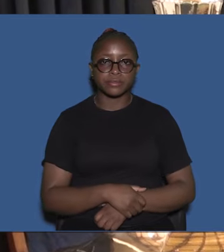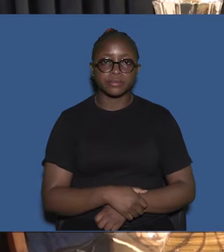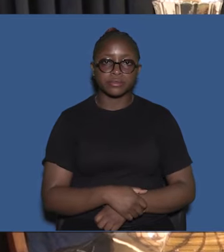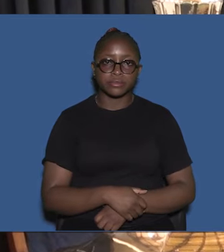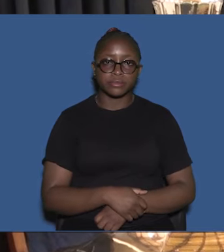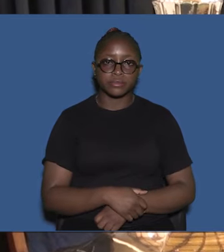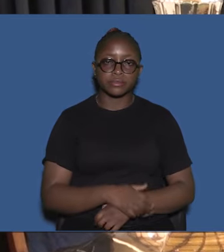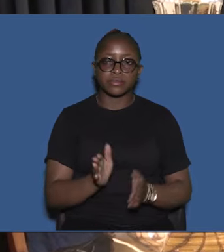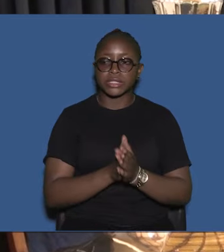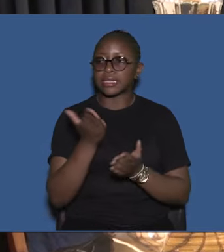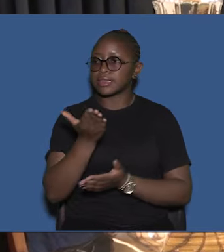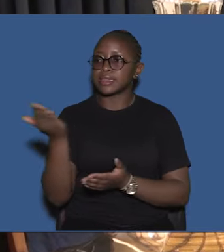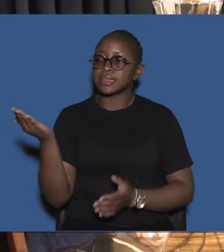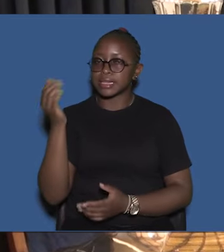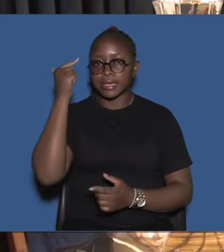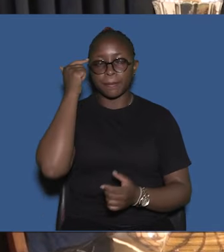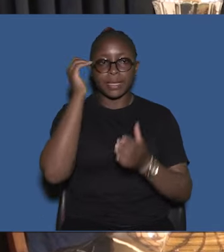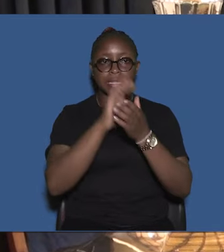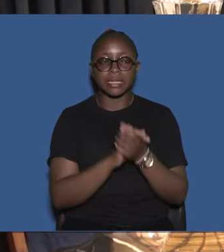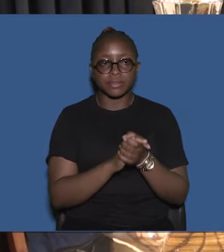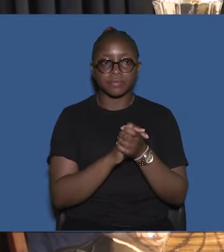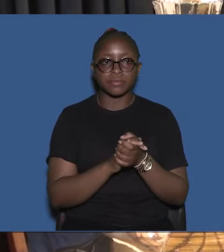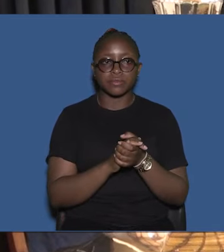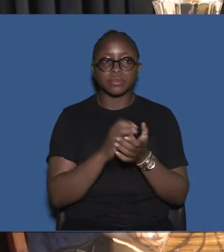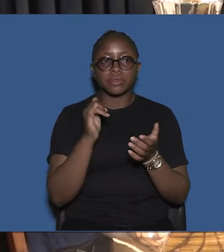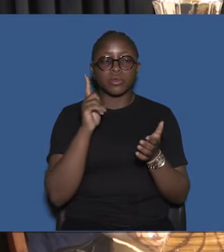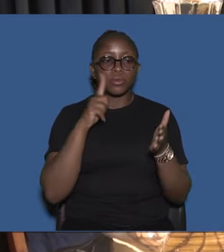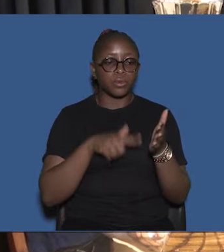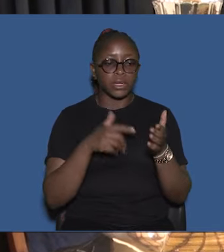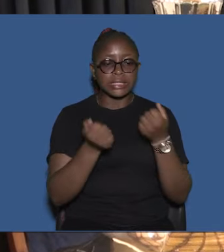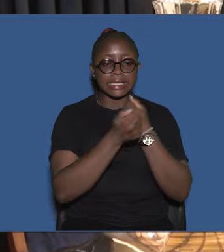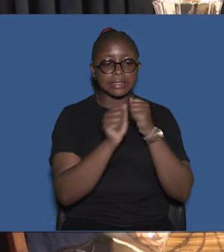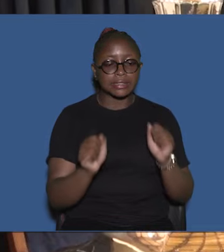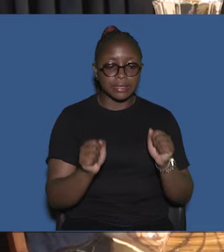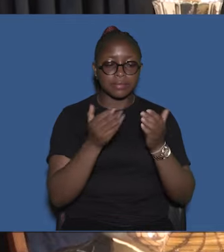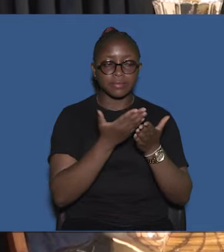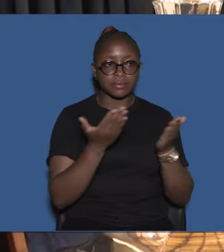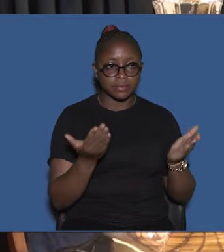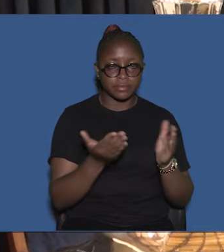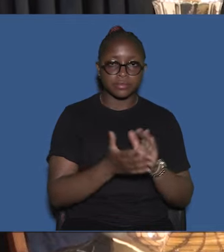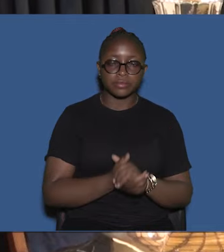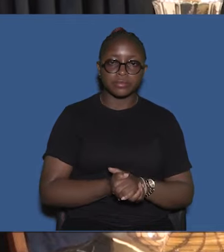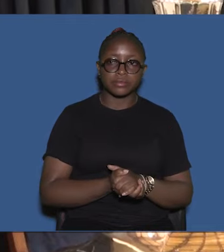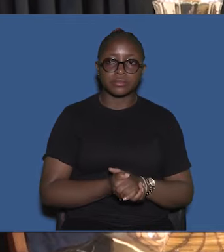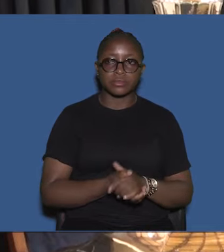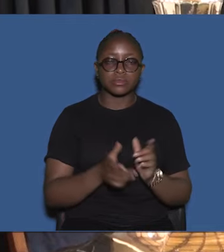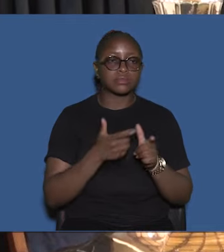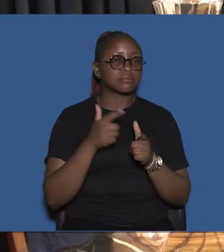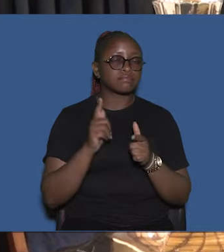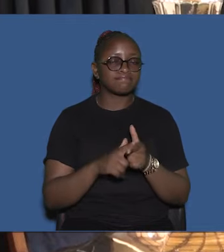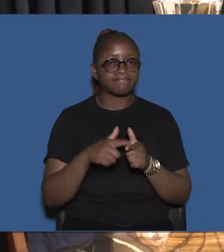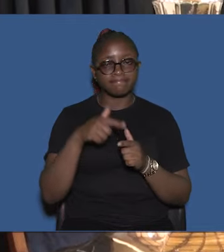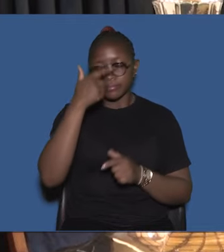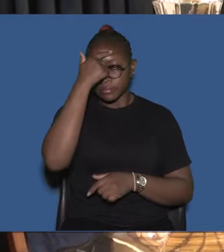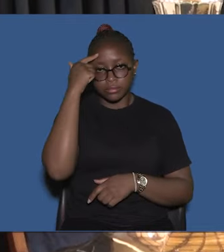they believed that that is what will save them, that simply because they were Jewish, they then believed that by the fact